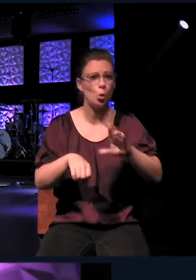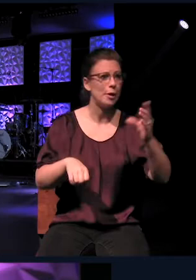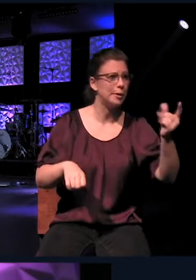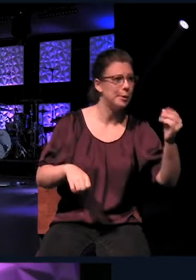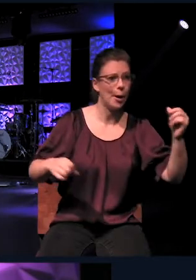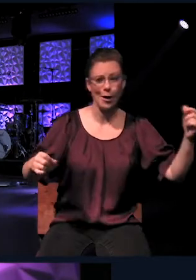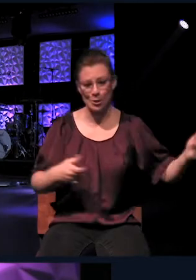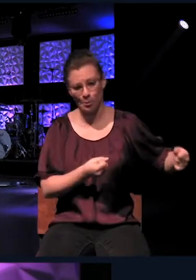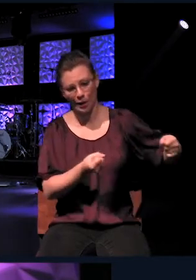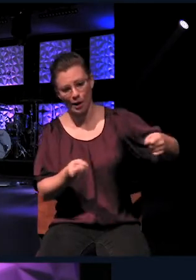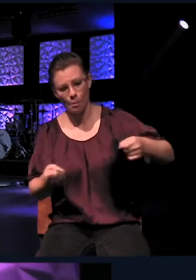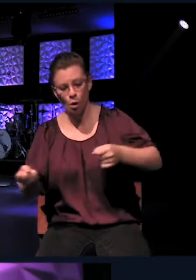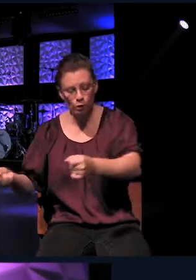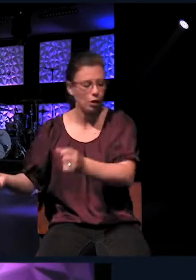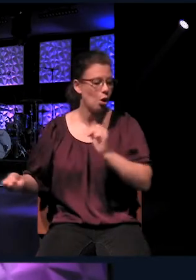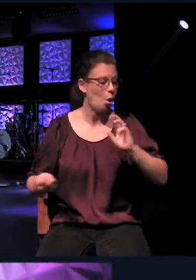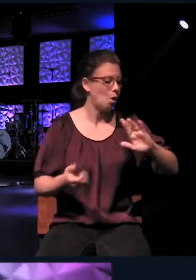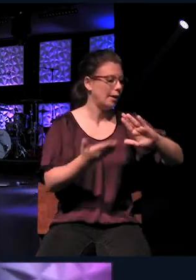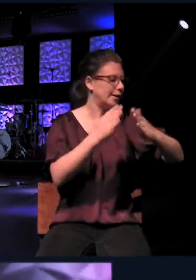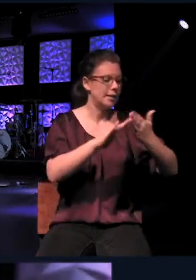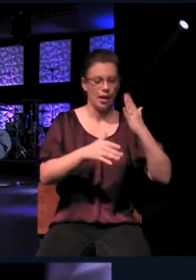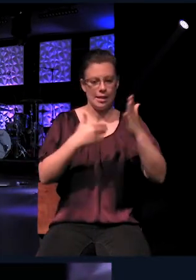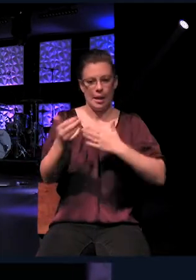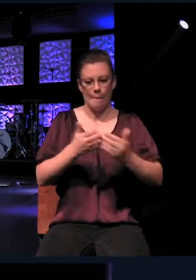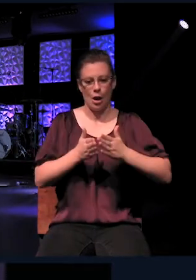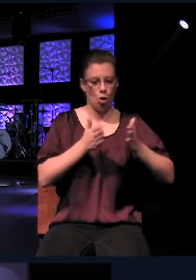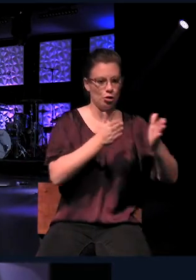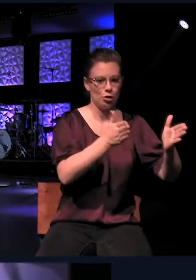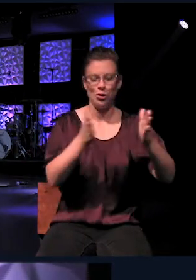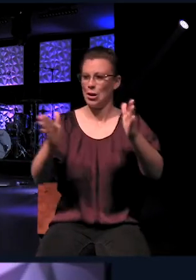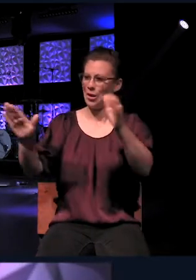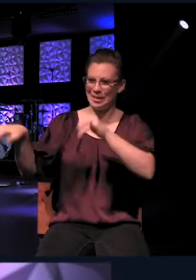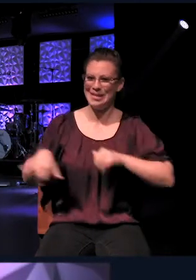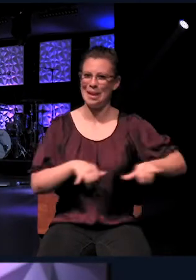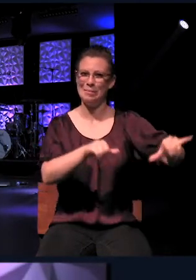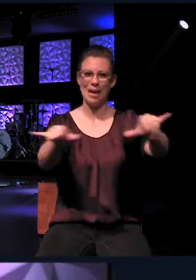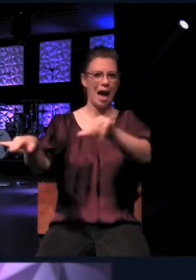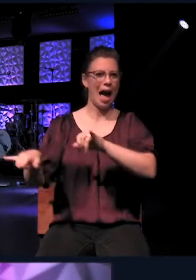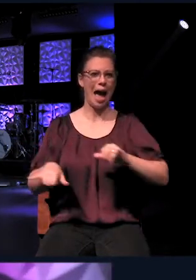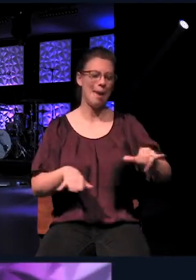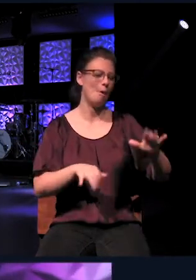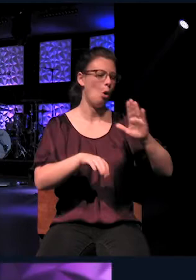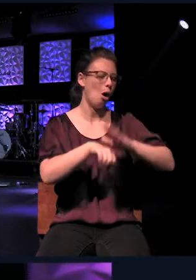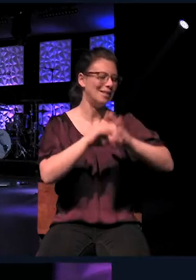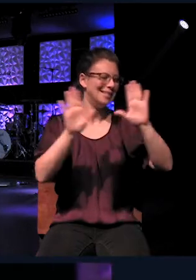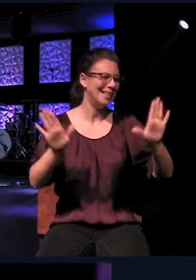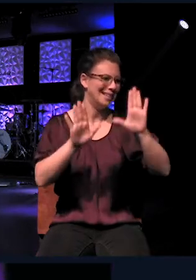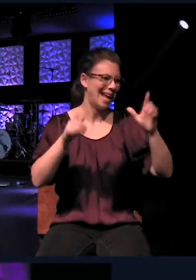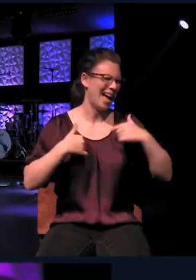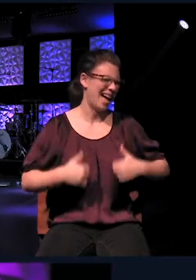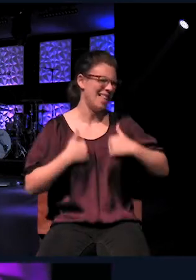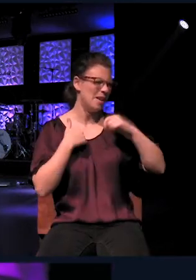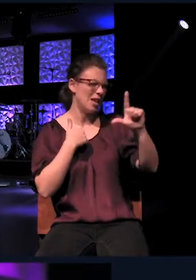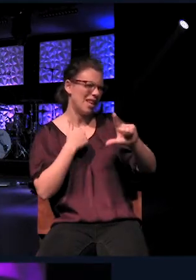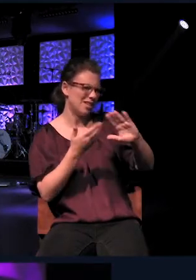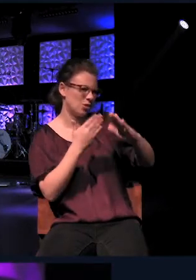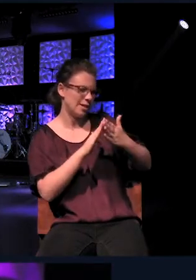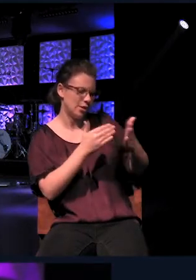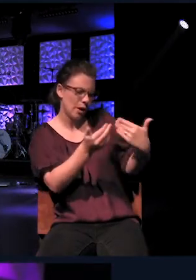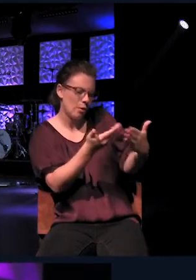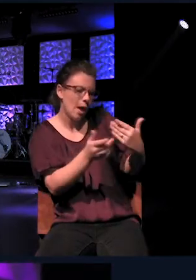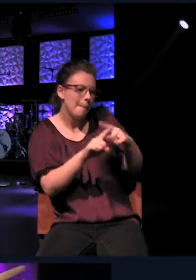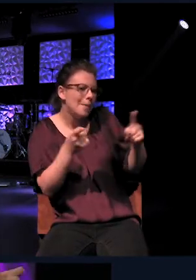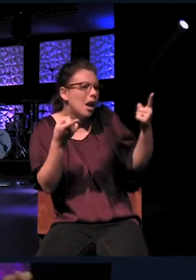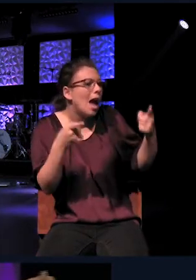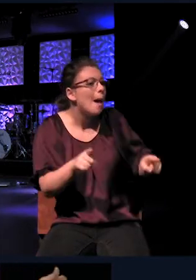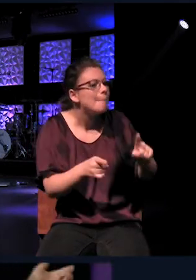drove through the city and wondered why they ripped up every single street all at the same time. I live in the city. And someone cuts us off, and